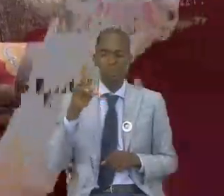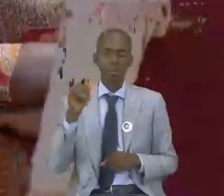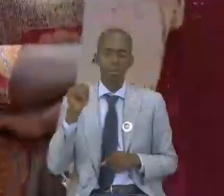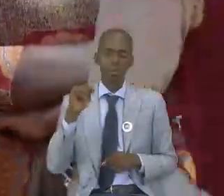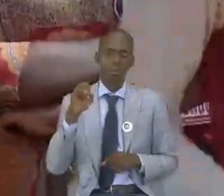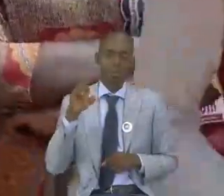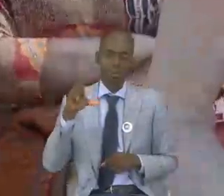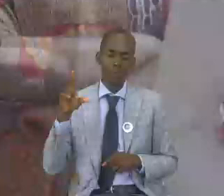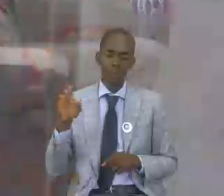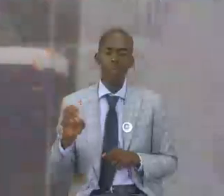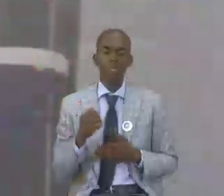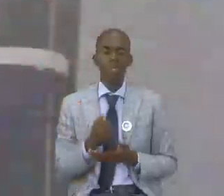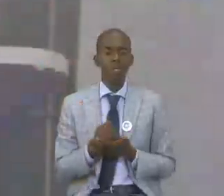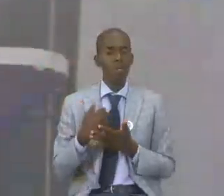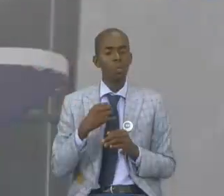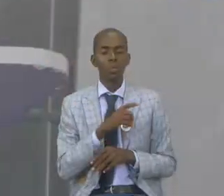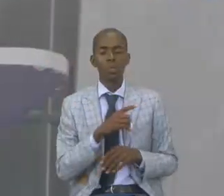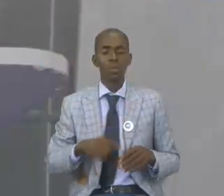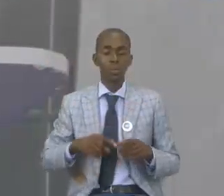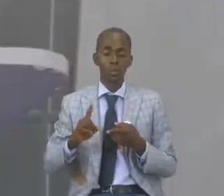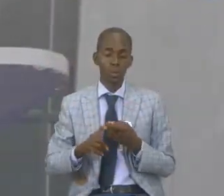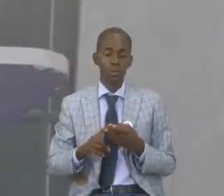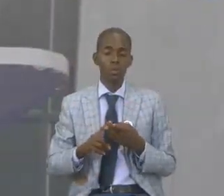Help me, O Lord, to stand for you.